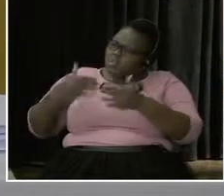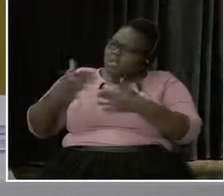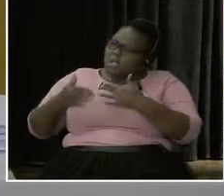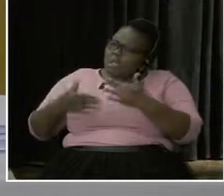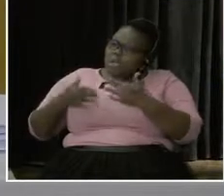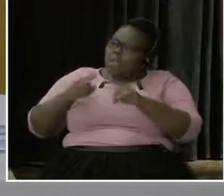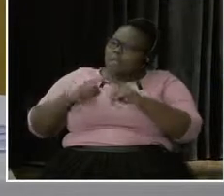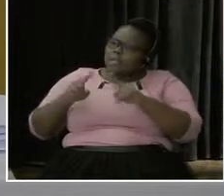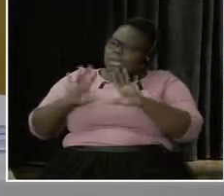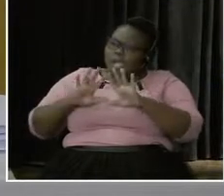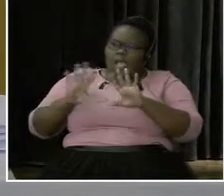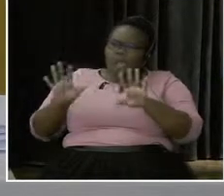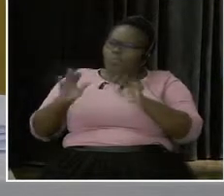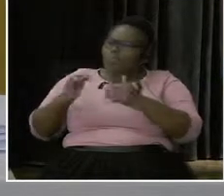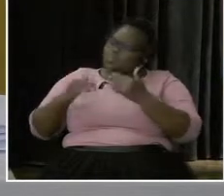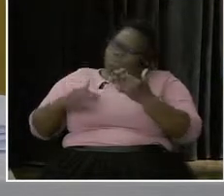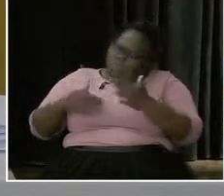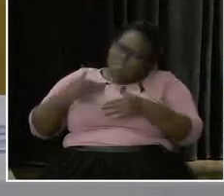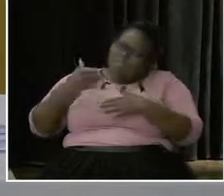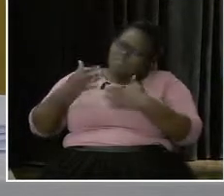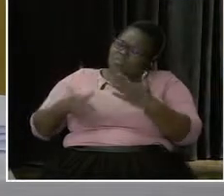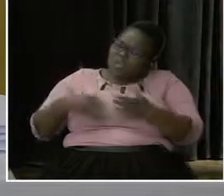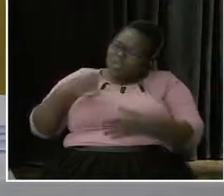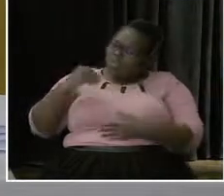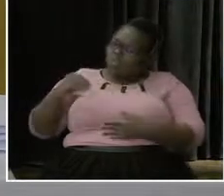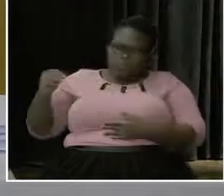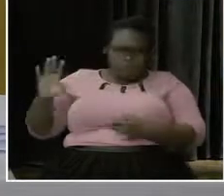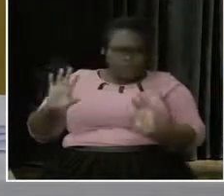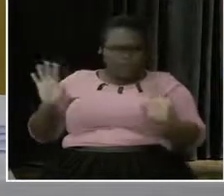you don't have to go on and on and on.